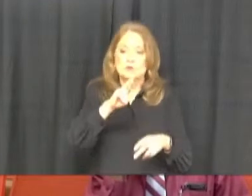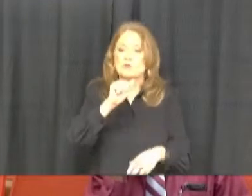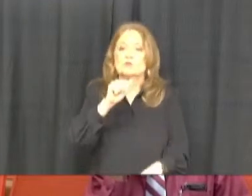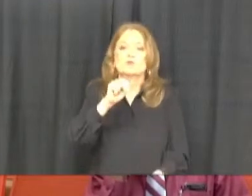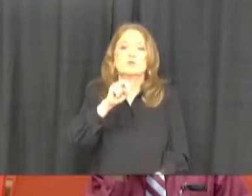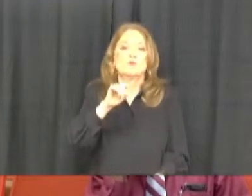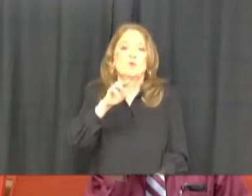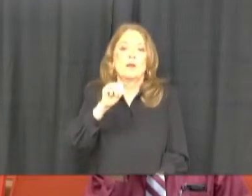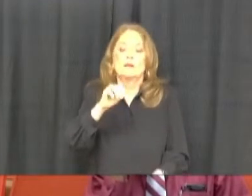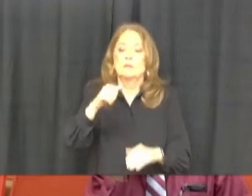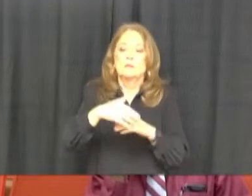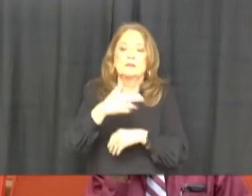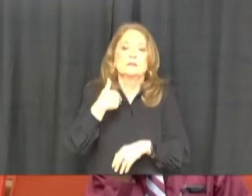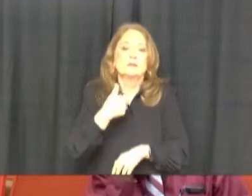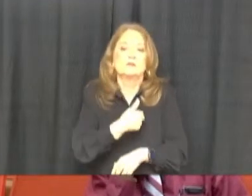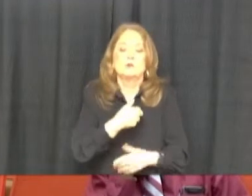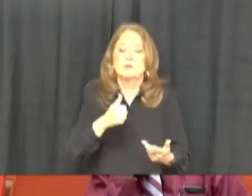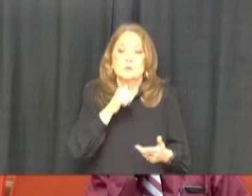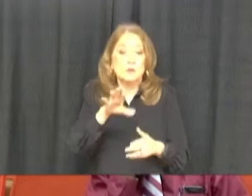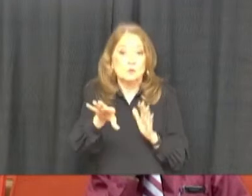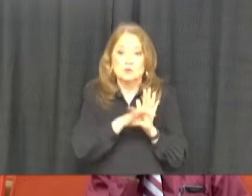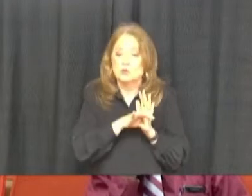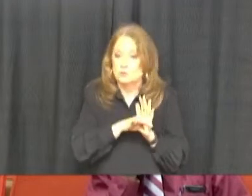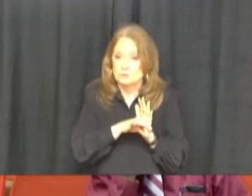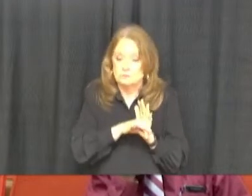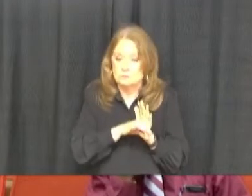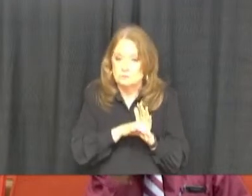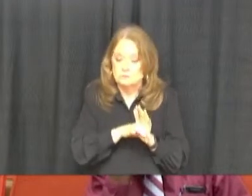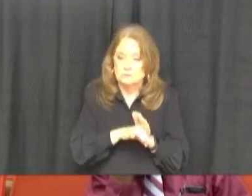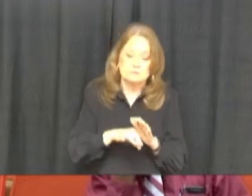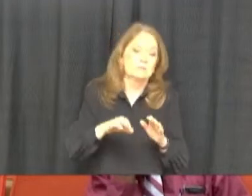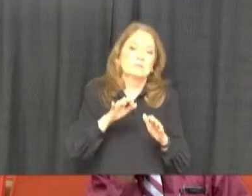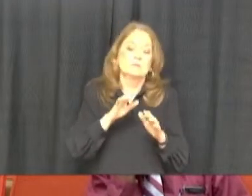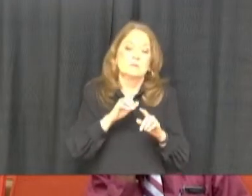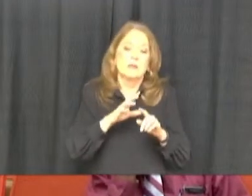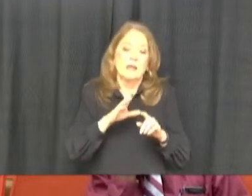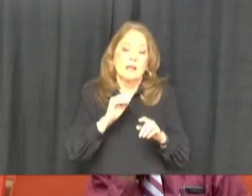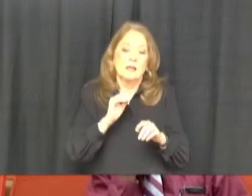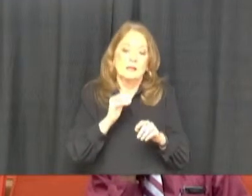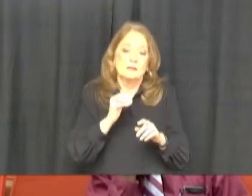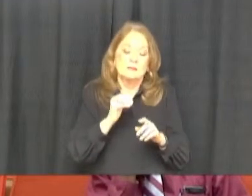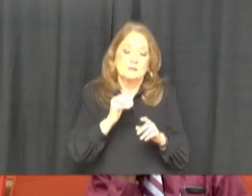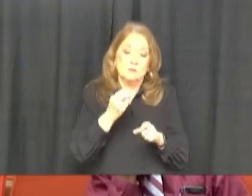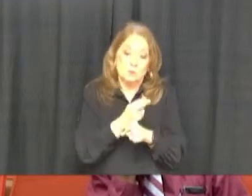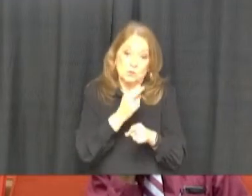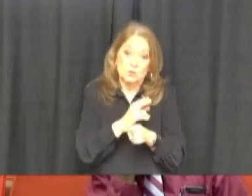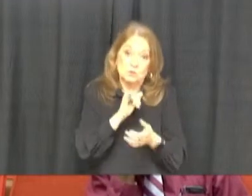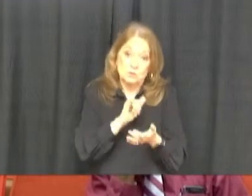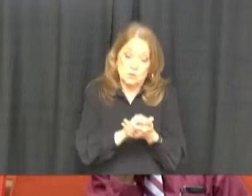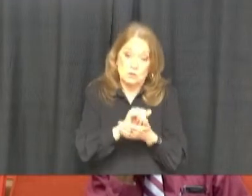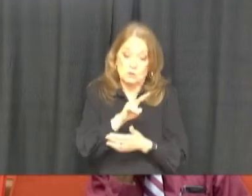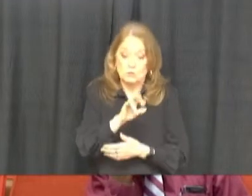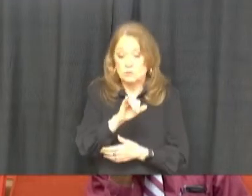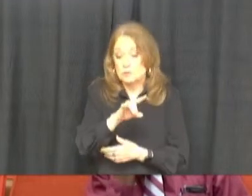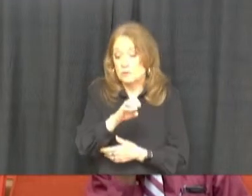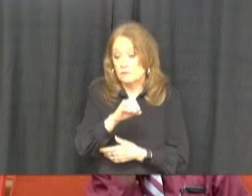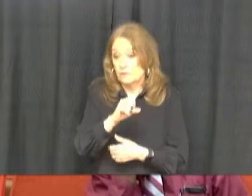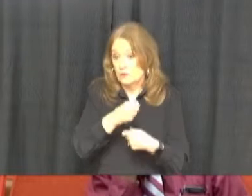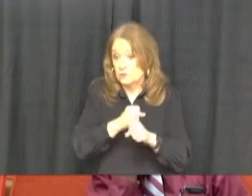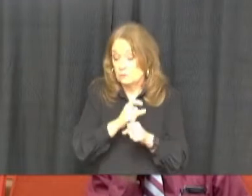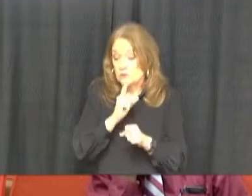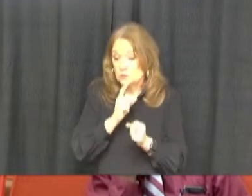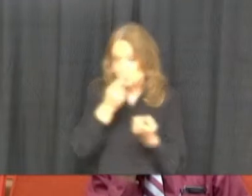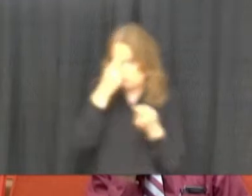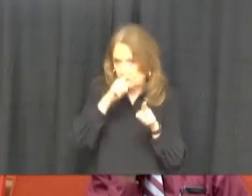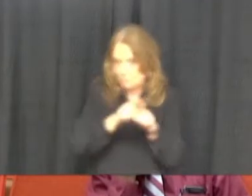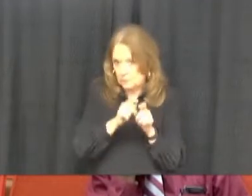us by the IT director. We don't even choose those videos. And our professional integrity unit views those videos to make sure they're in